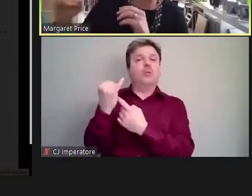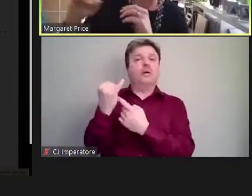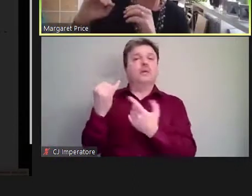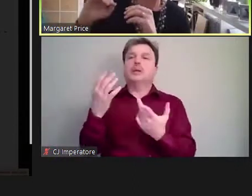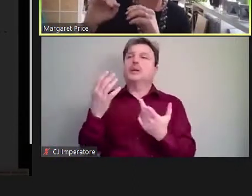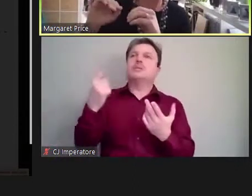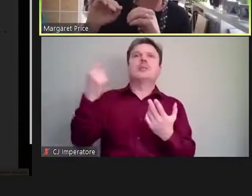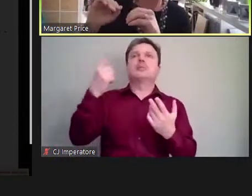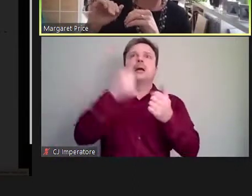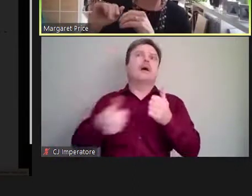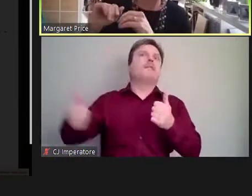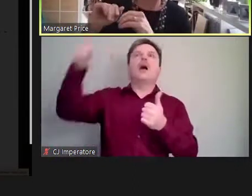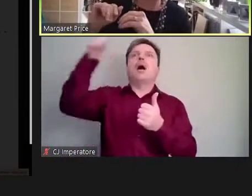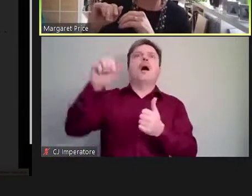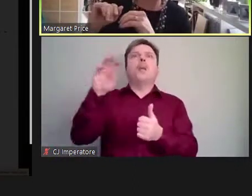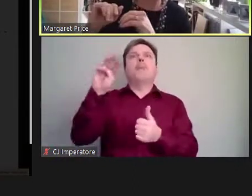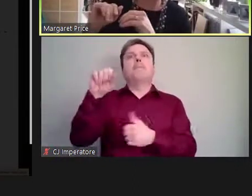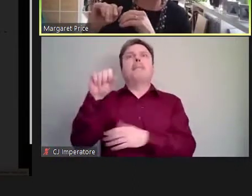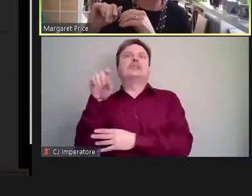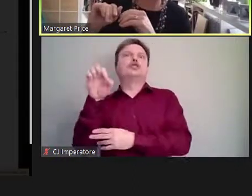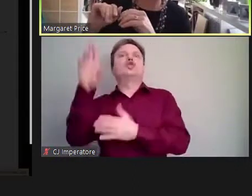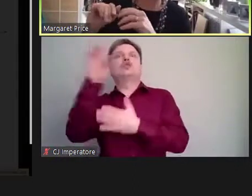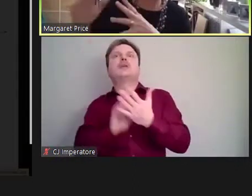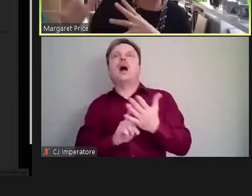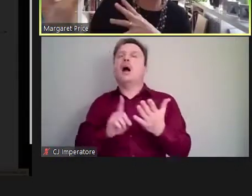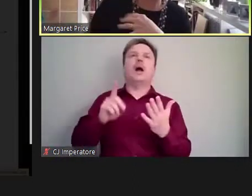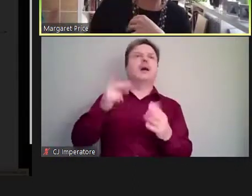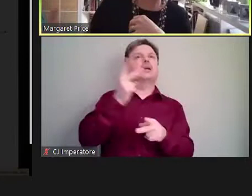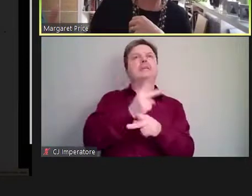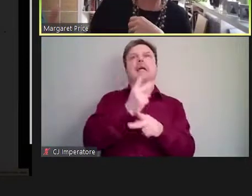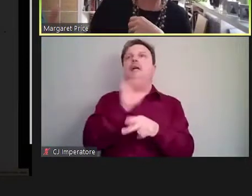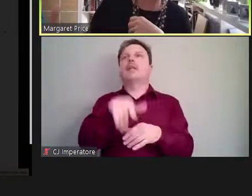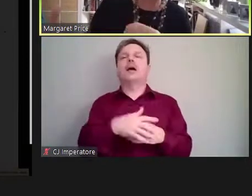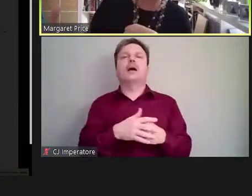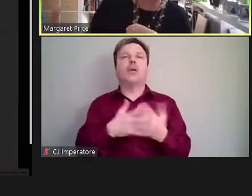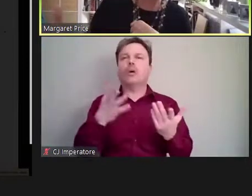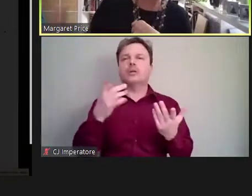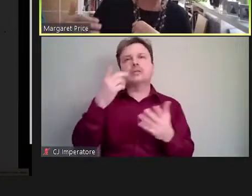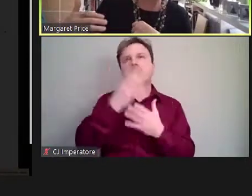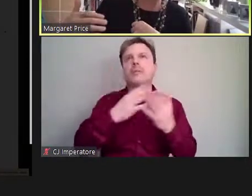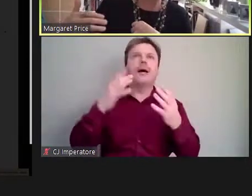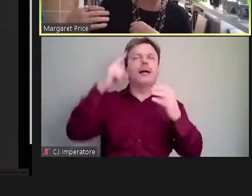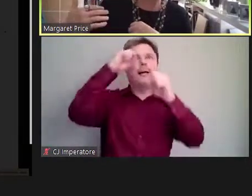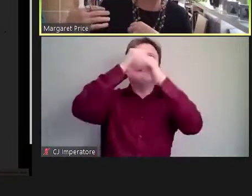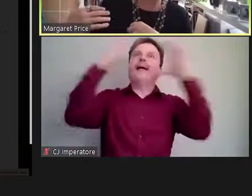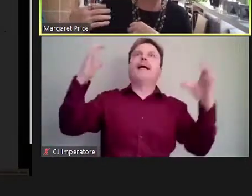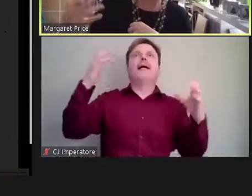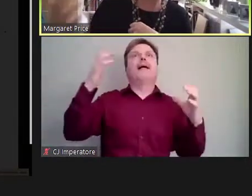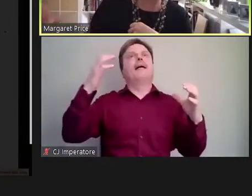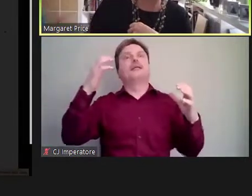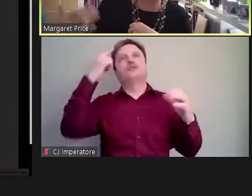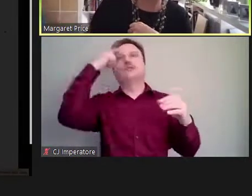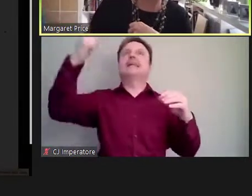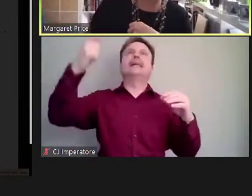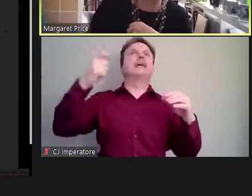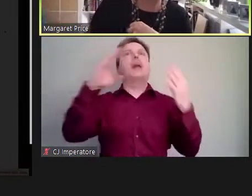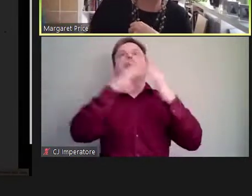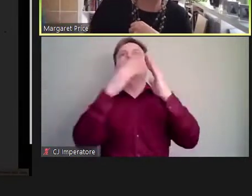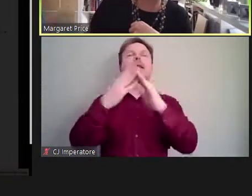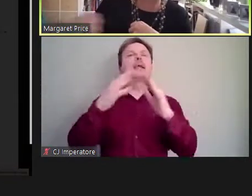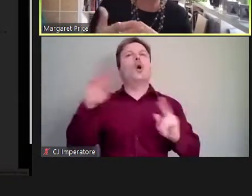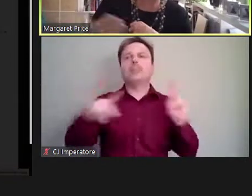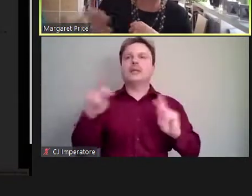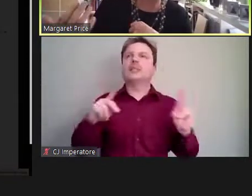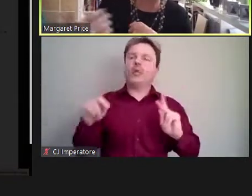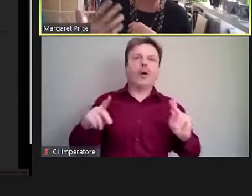design or some sort of idealized community where people are putting forth more and more labor to